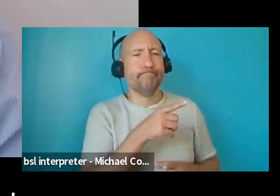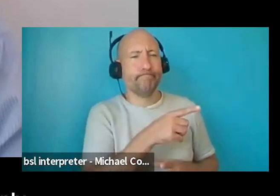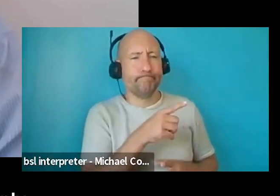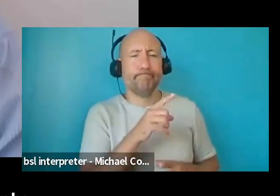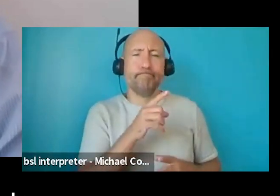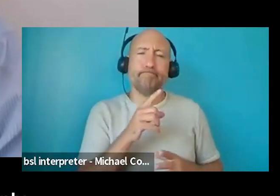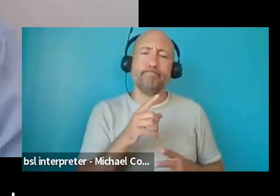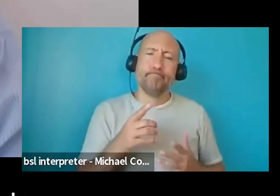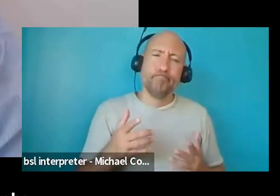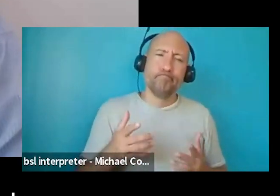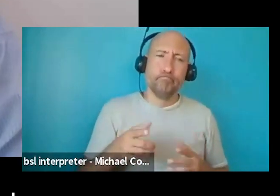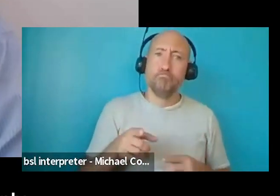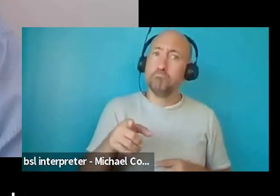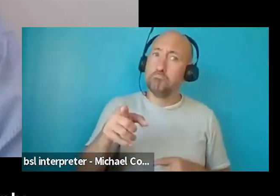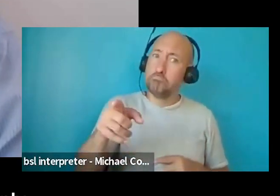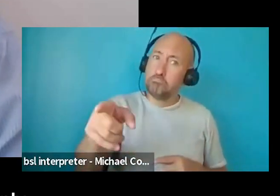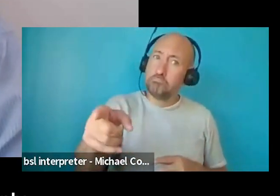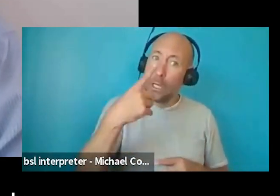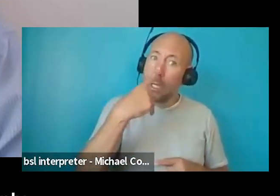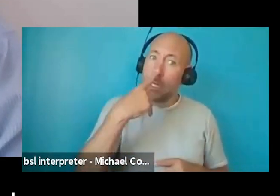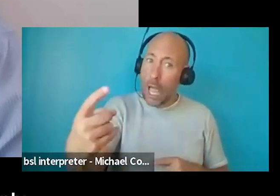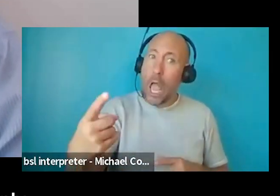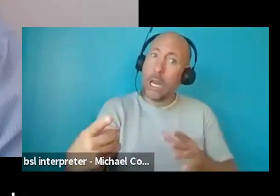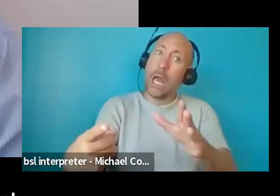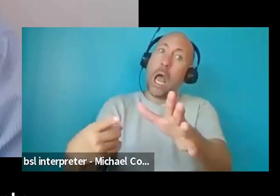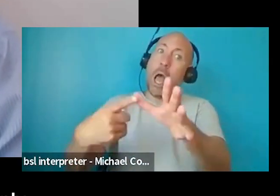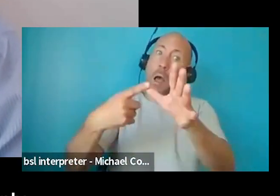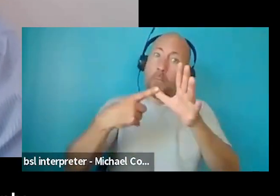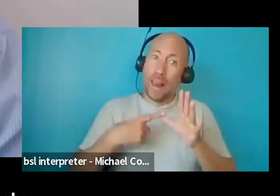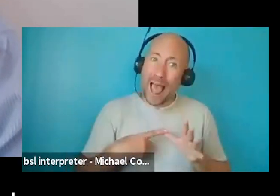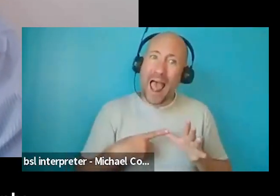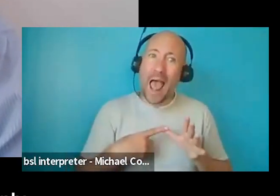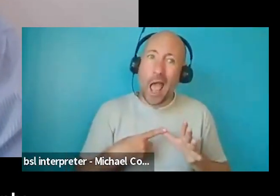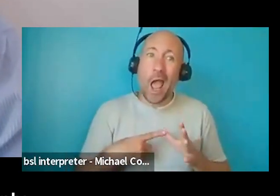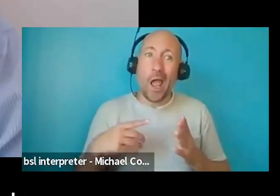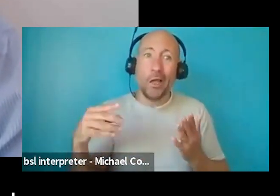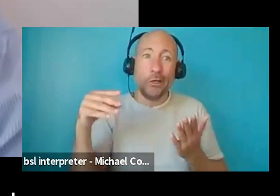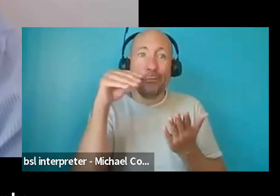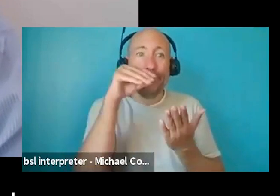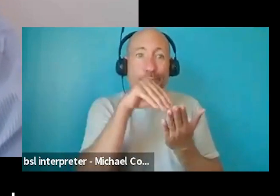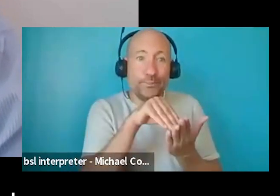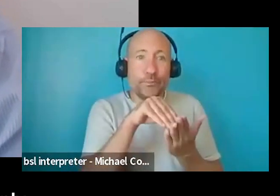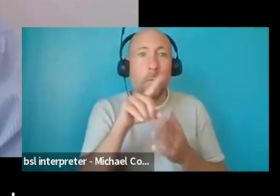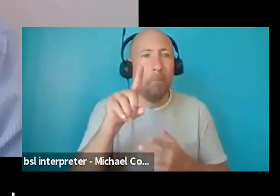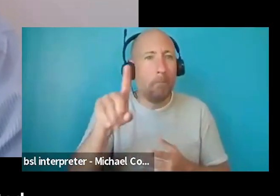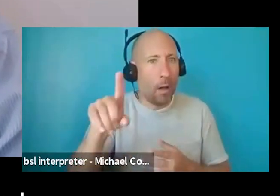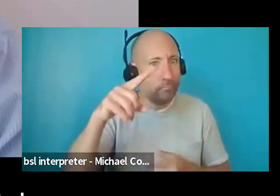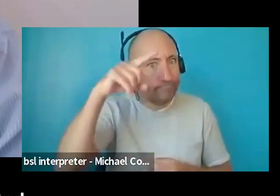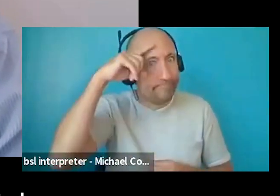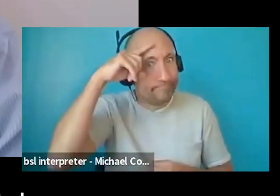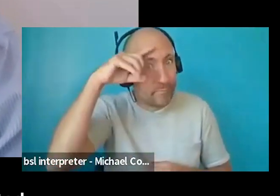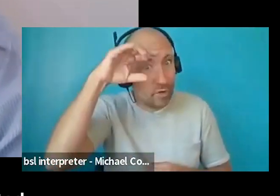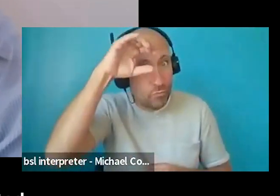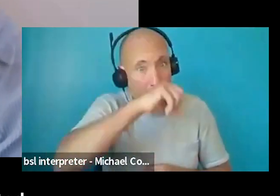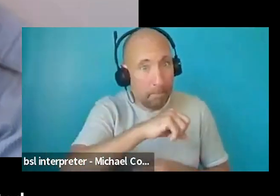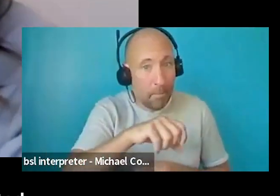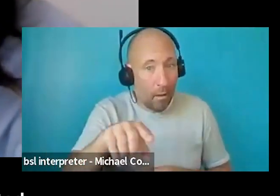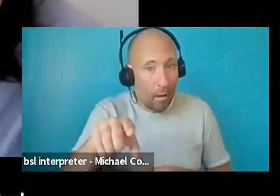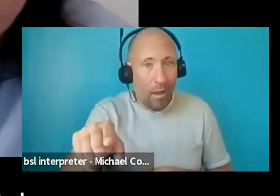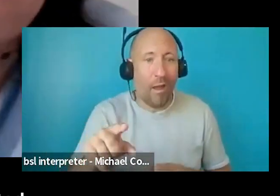Clearly, you can apply, take into account what we said. So the